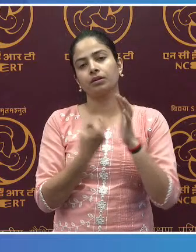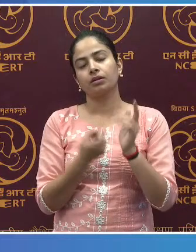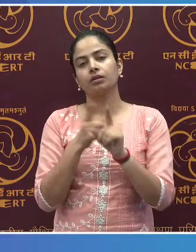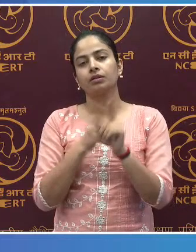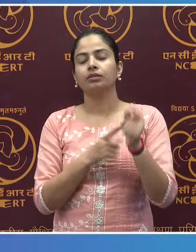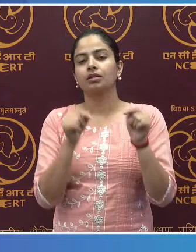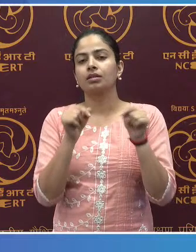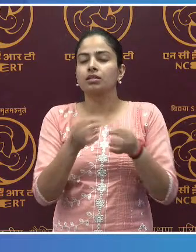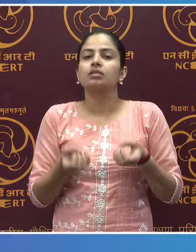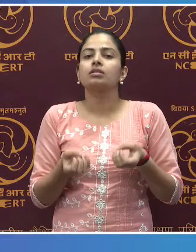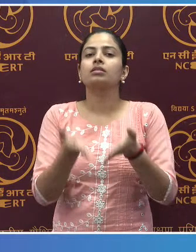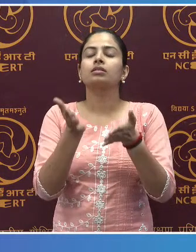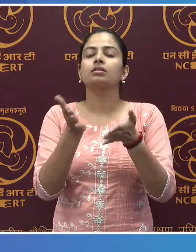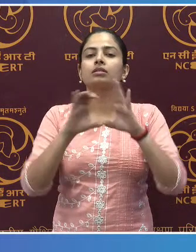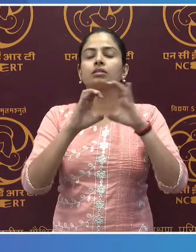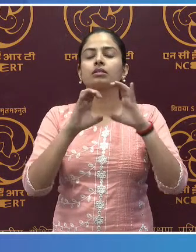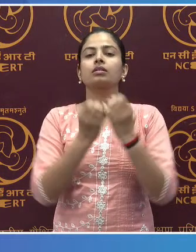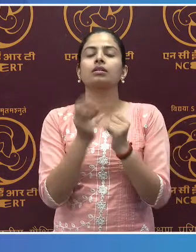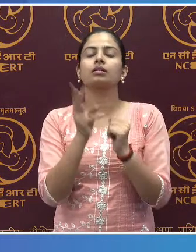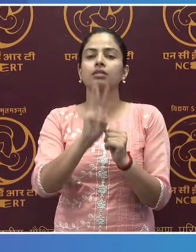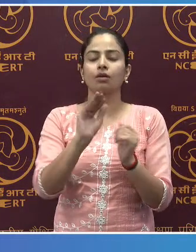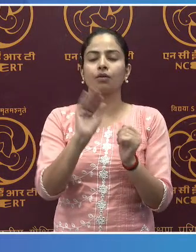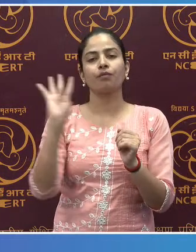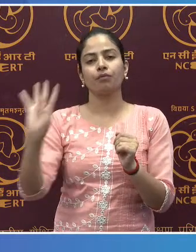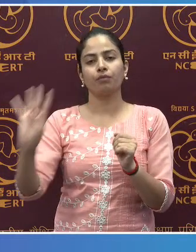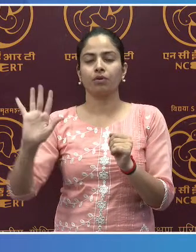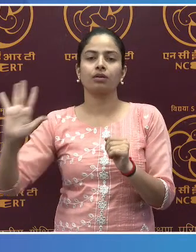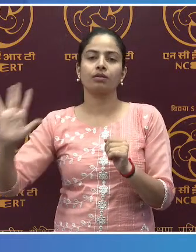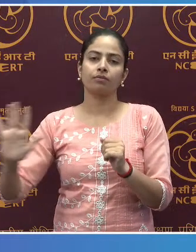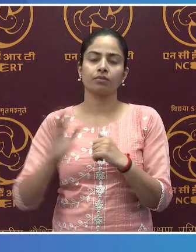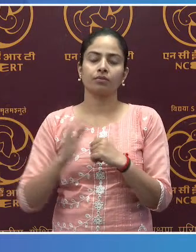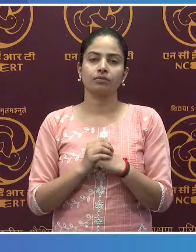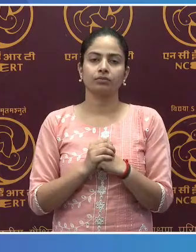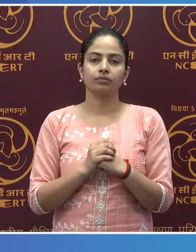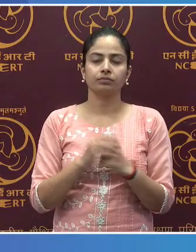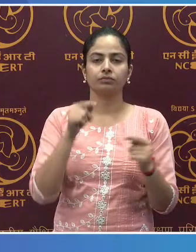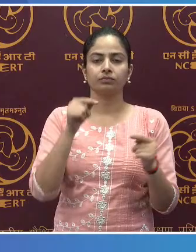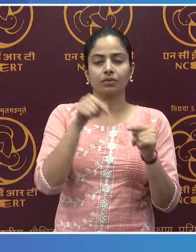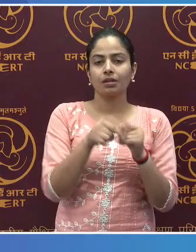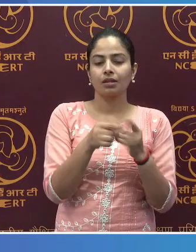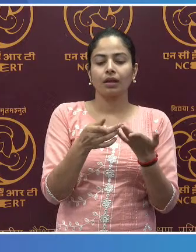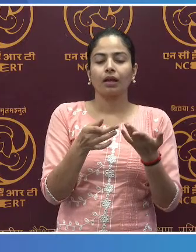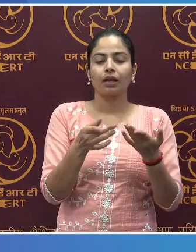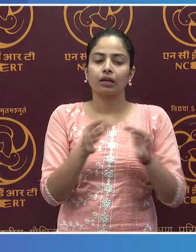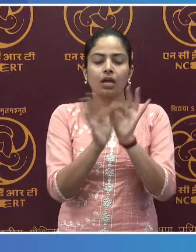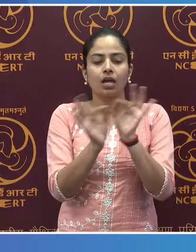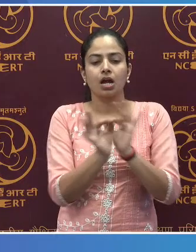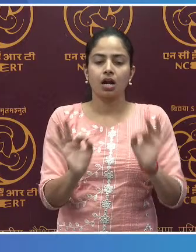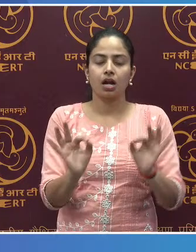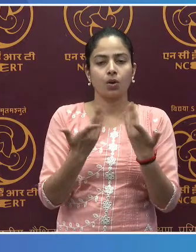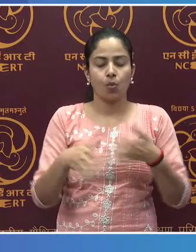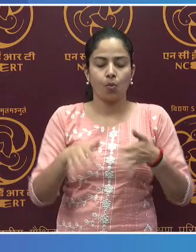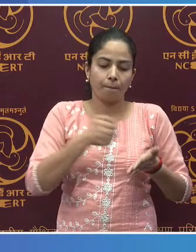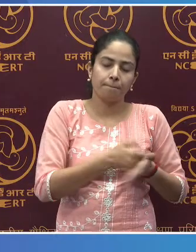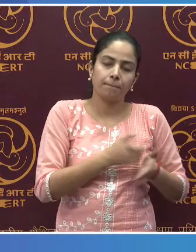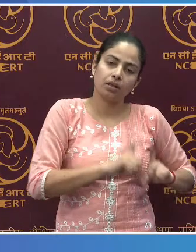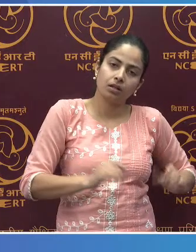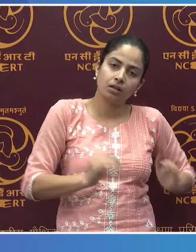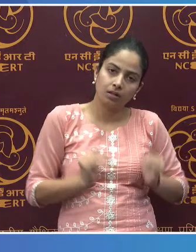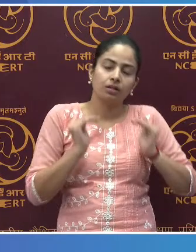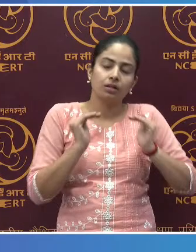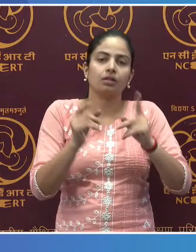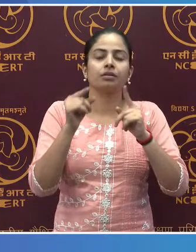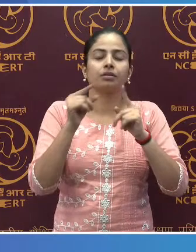this starts from the grade 3, 4 and the 5. This is the preparatory stage that really prepares the learner for the higher